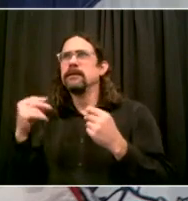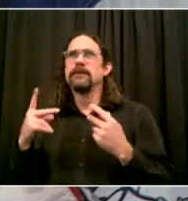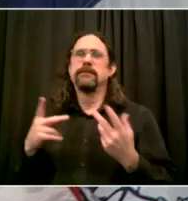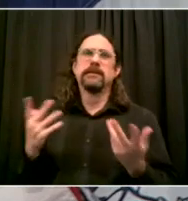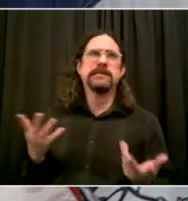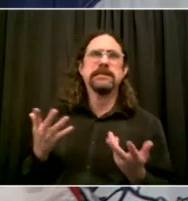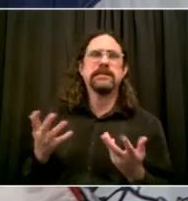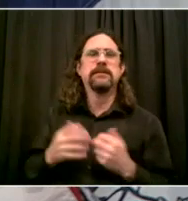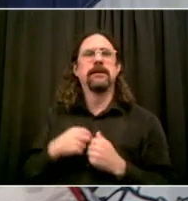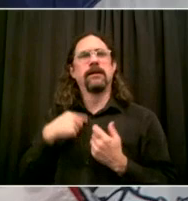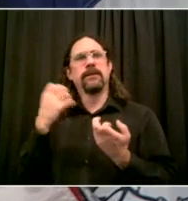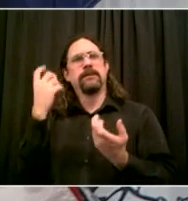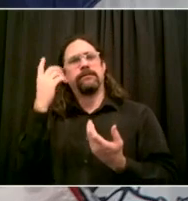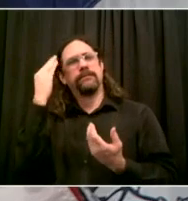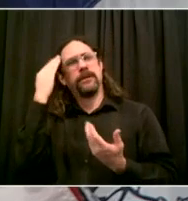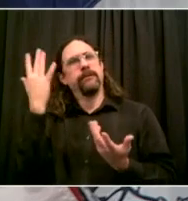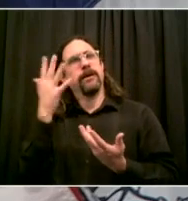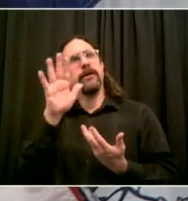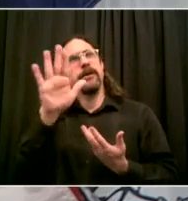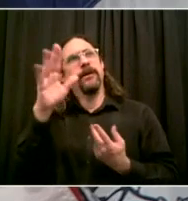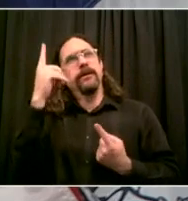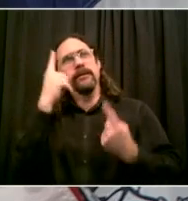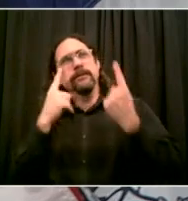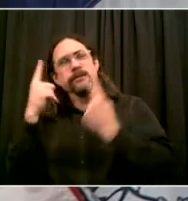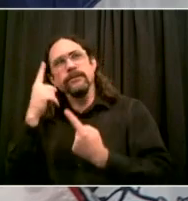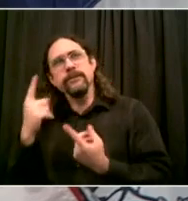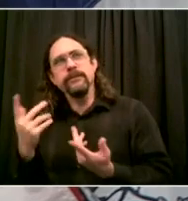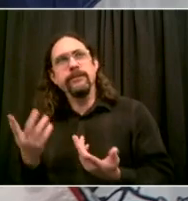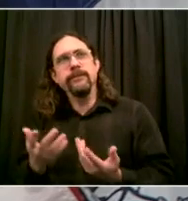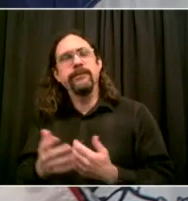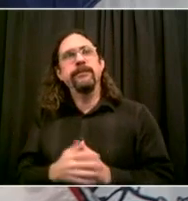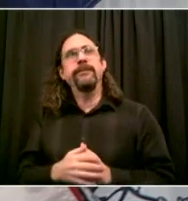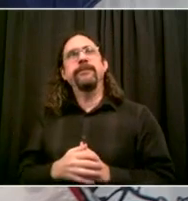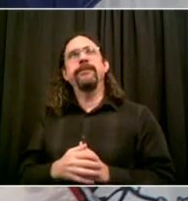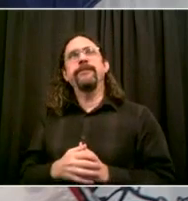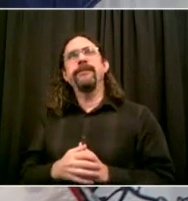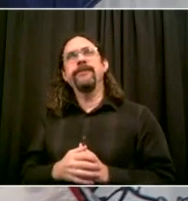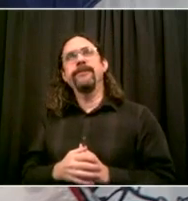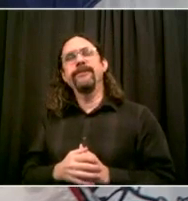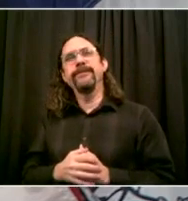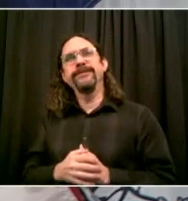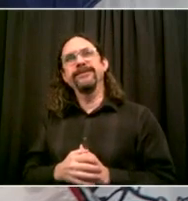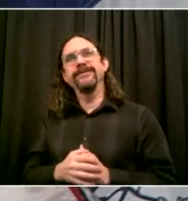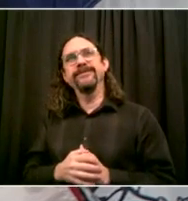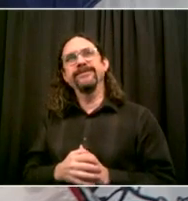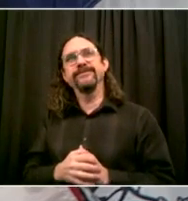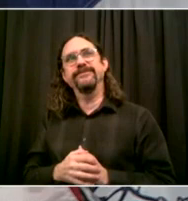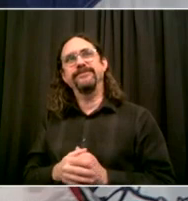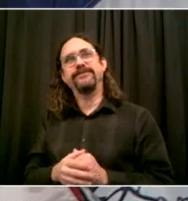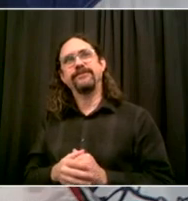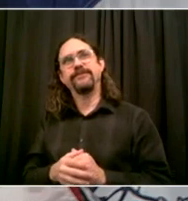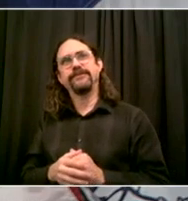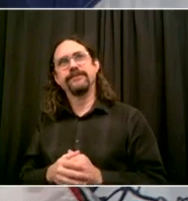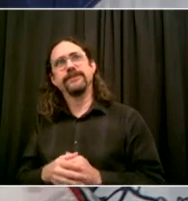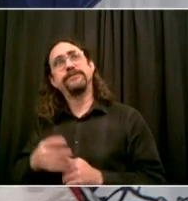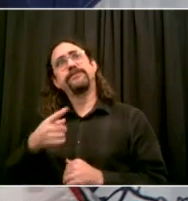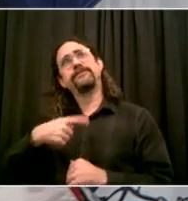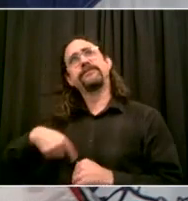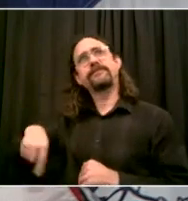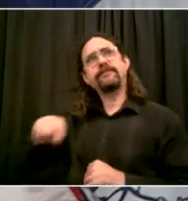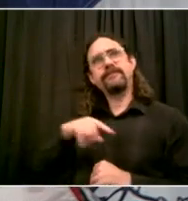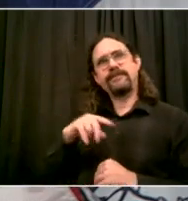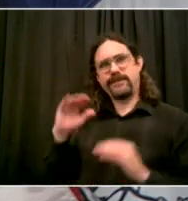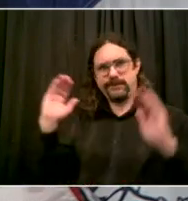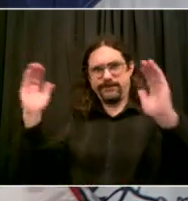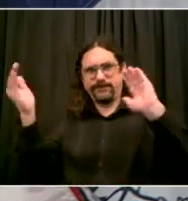profound difference when people are indoors. We're seeing a profound difference when people don't wear a mask. I think everyone needs to be